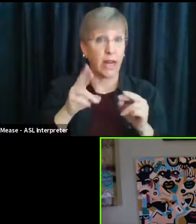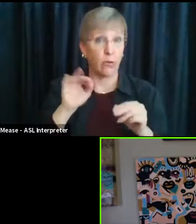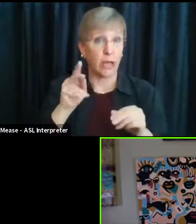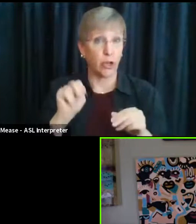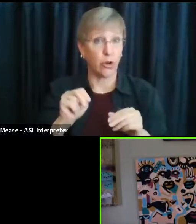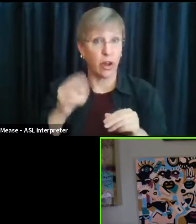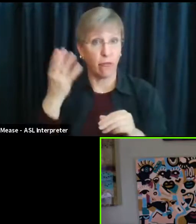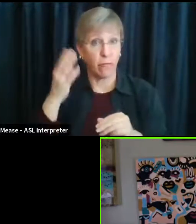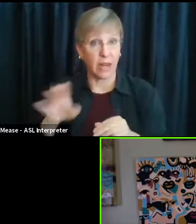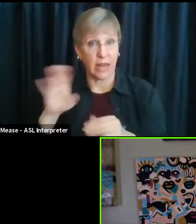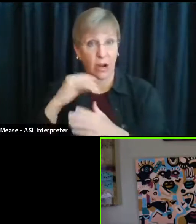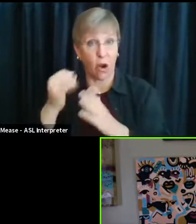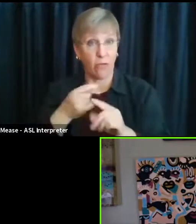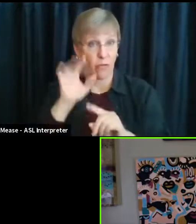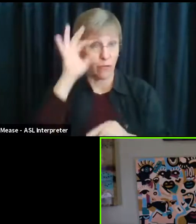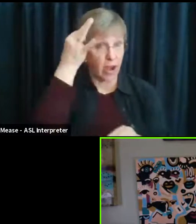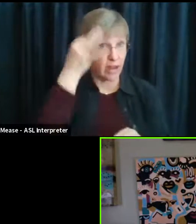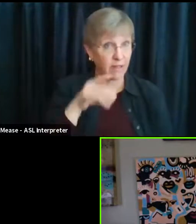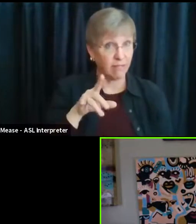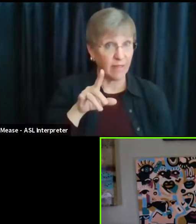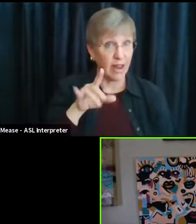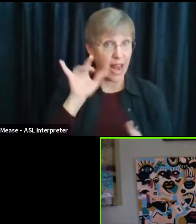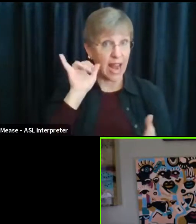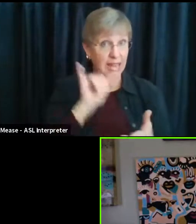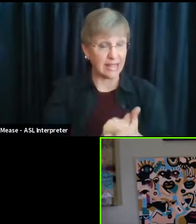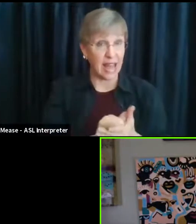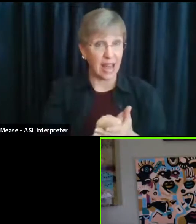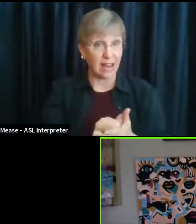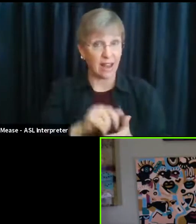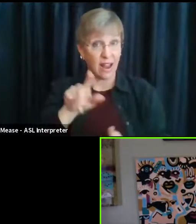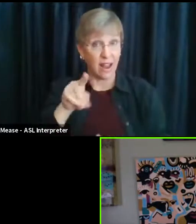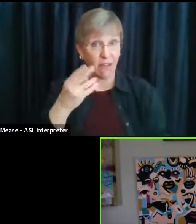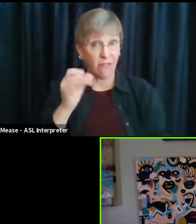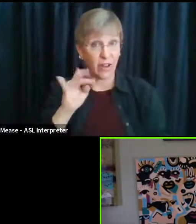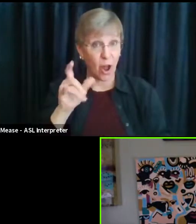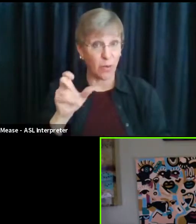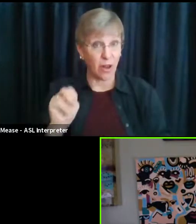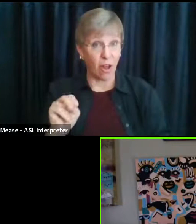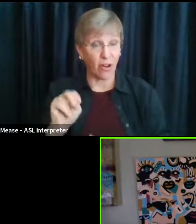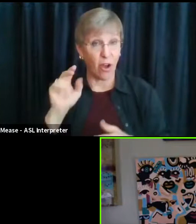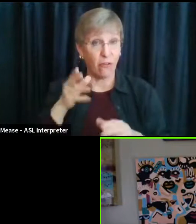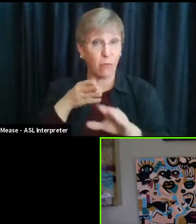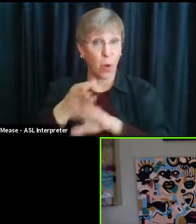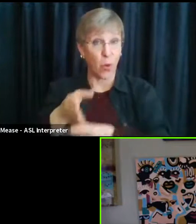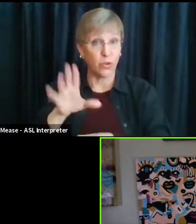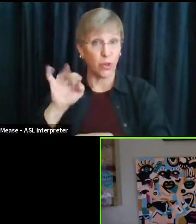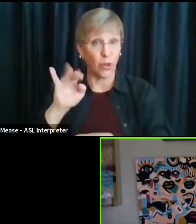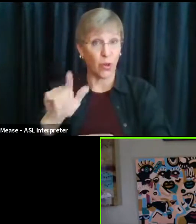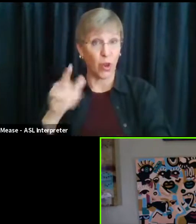Benin art from France? Is that a phenomenon of post-colonial history?